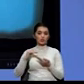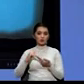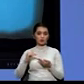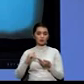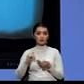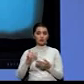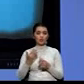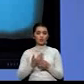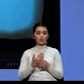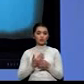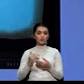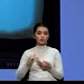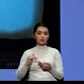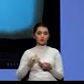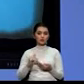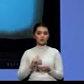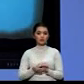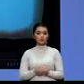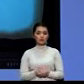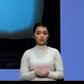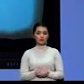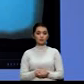chaqirtirdi, ya'ni yordamchisini.